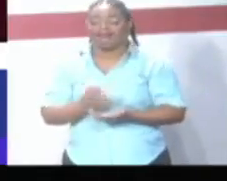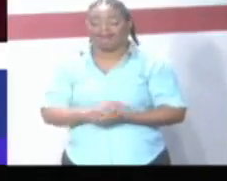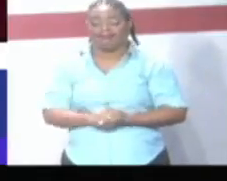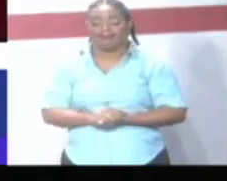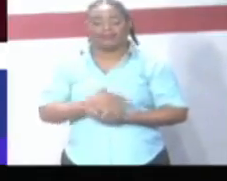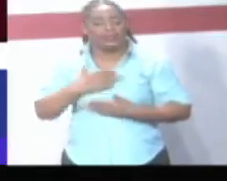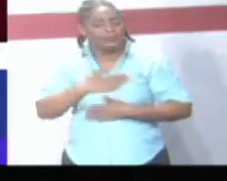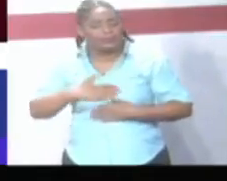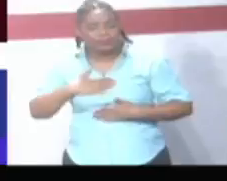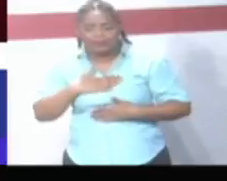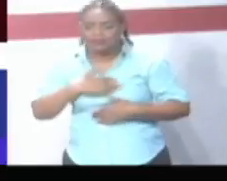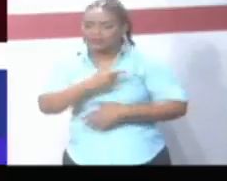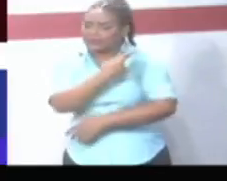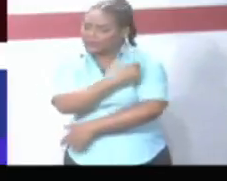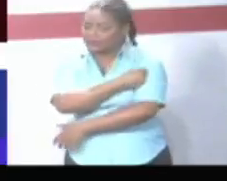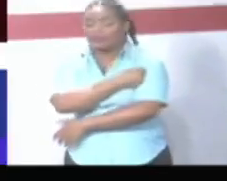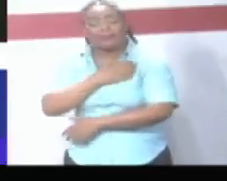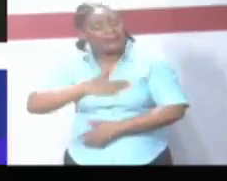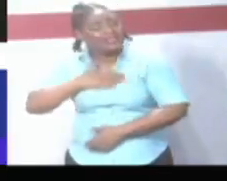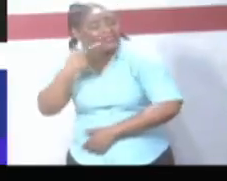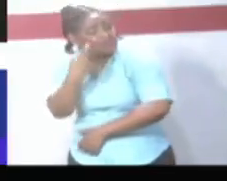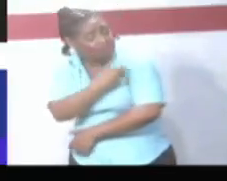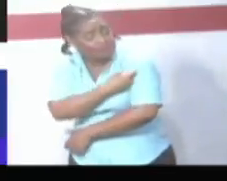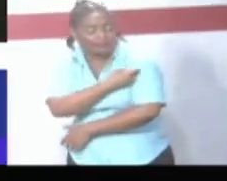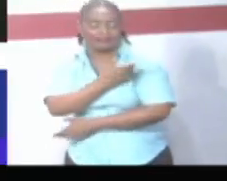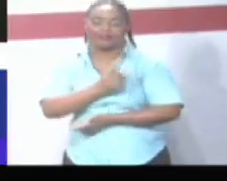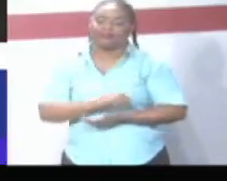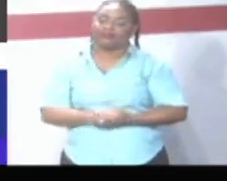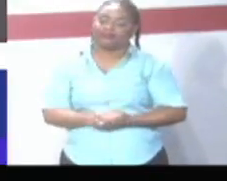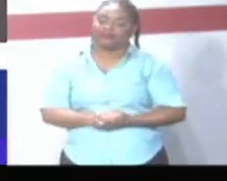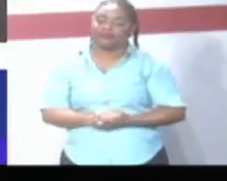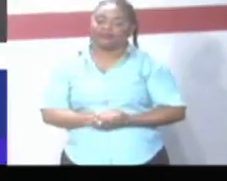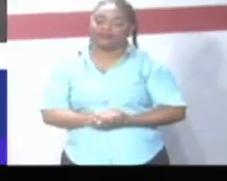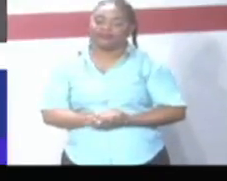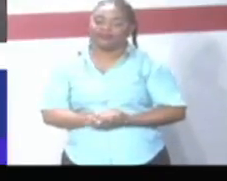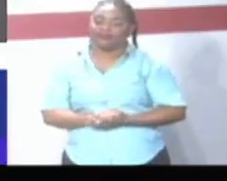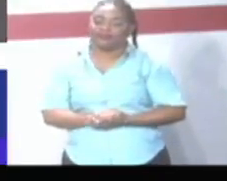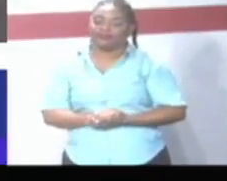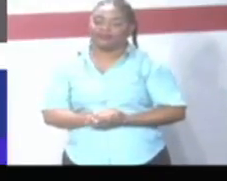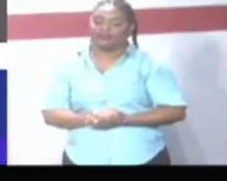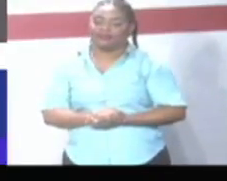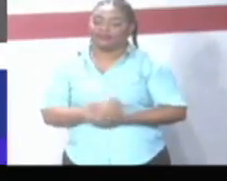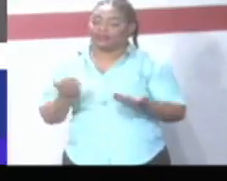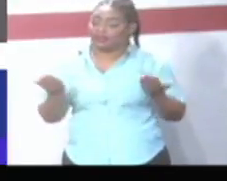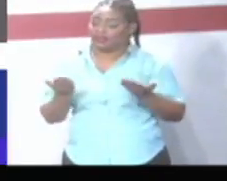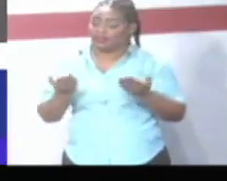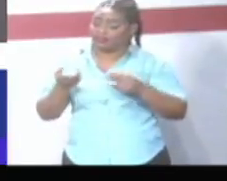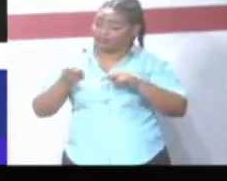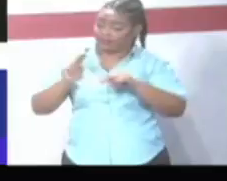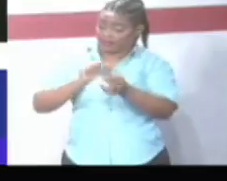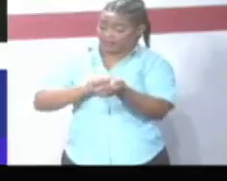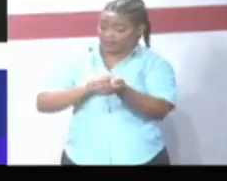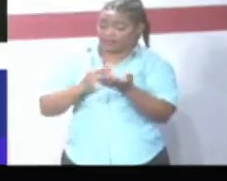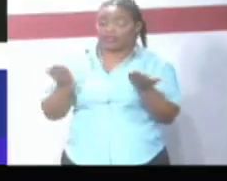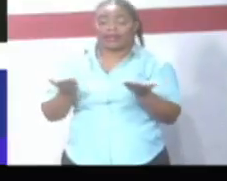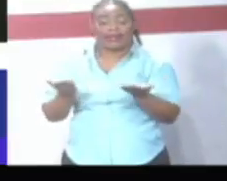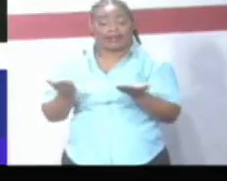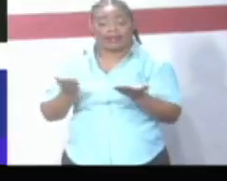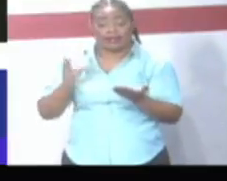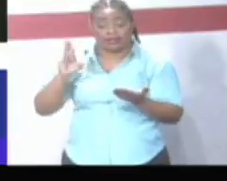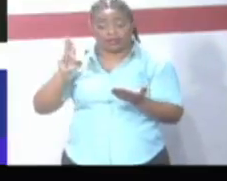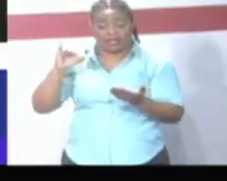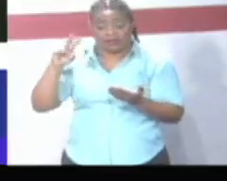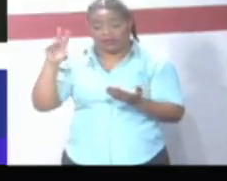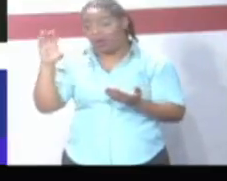The Hot Zone. My name is Dexter Saunders, and we're here at the Covert Hospital. We're actually on the floor